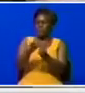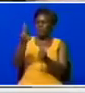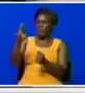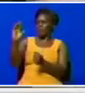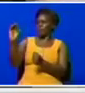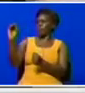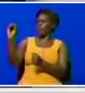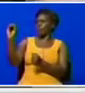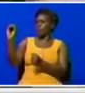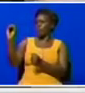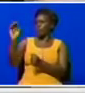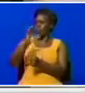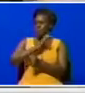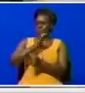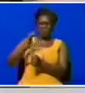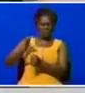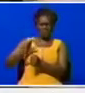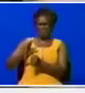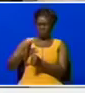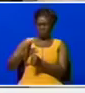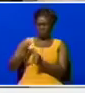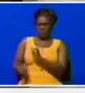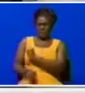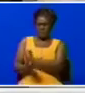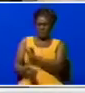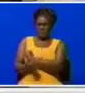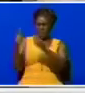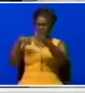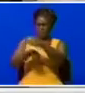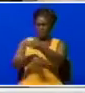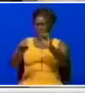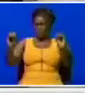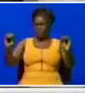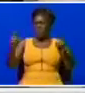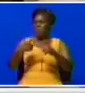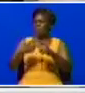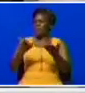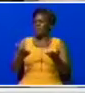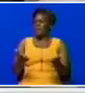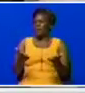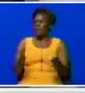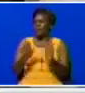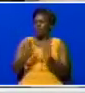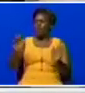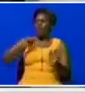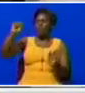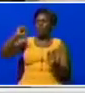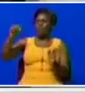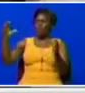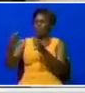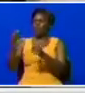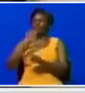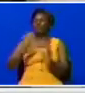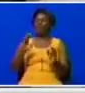So the commissioners were not able to come clean on this, but they say that so far no political party, no civil society,